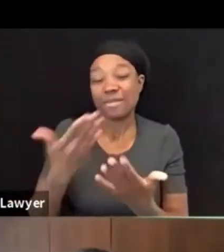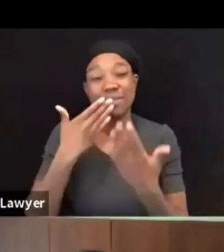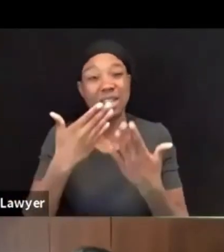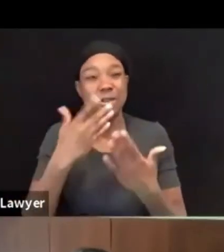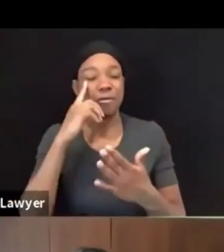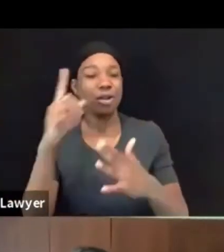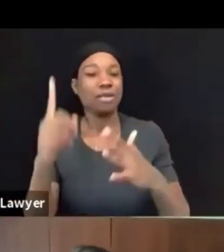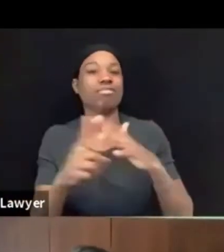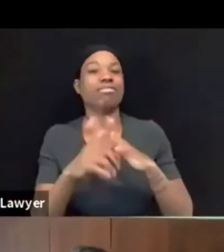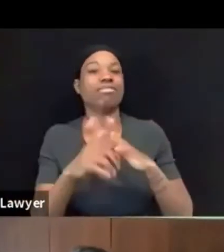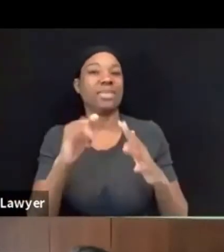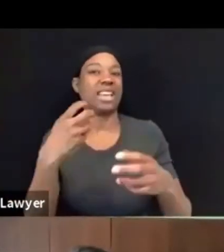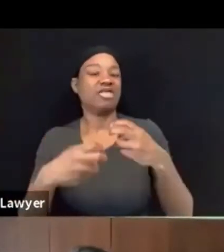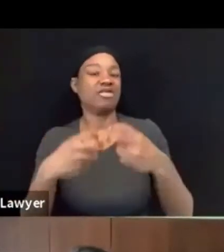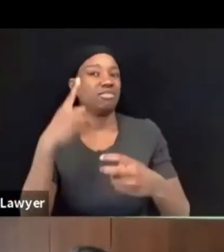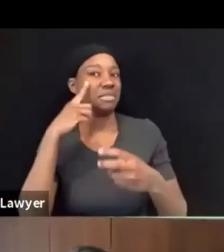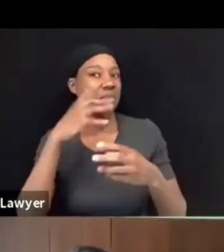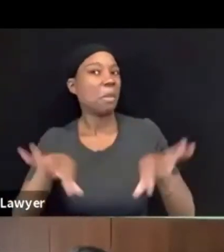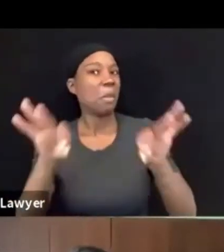one.